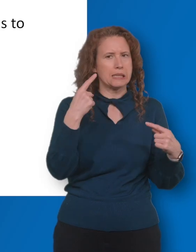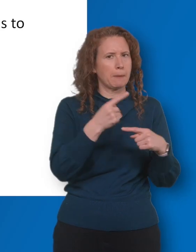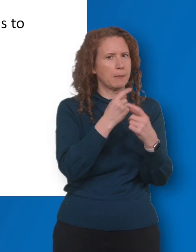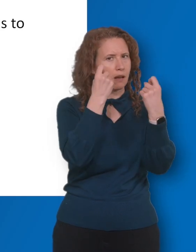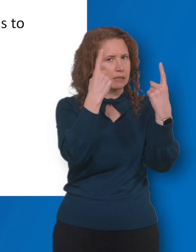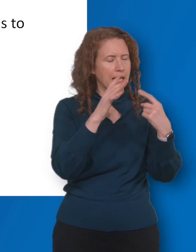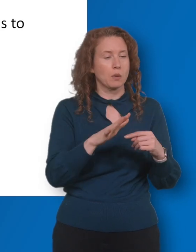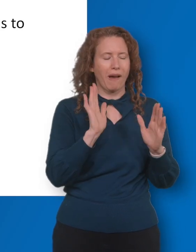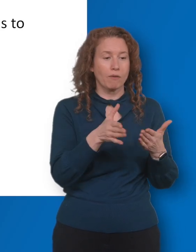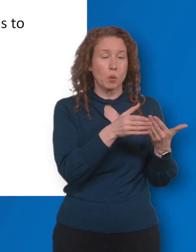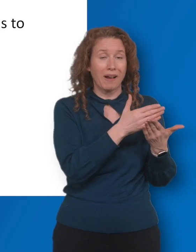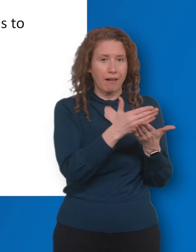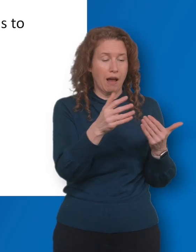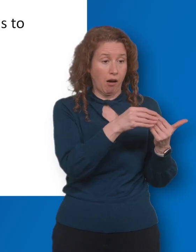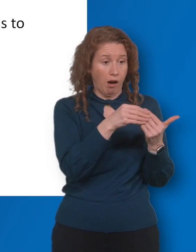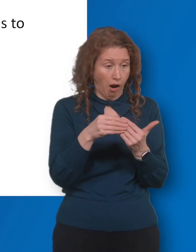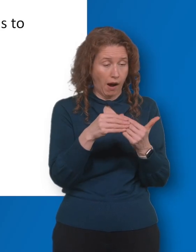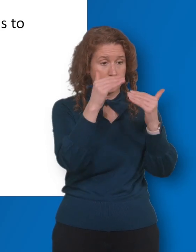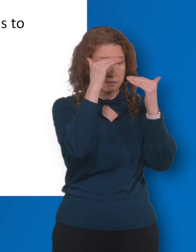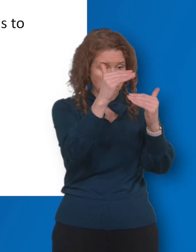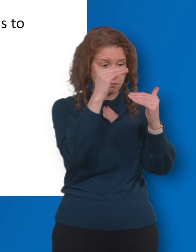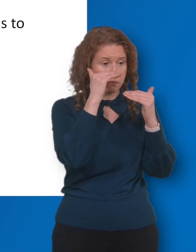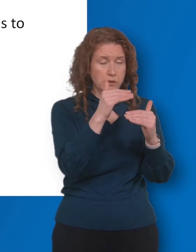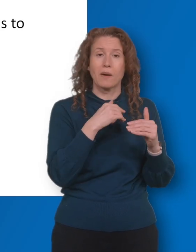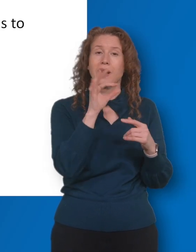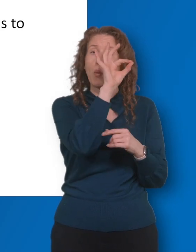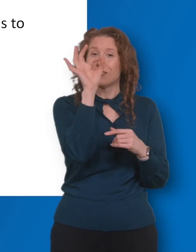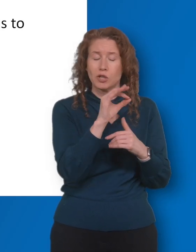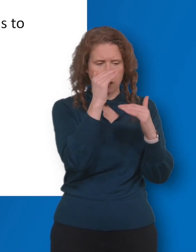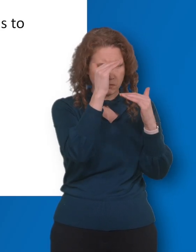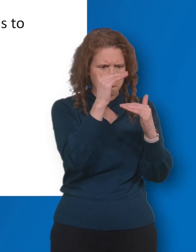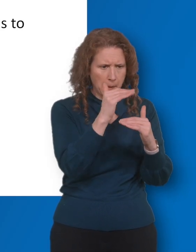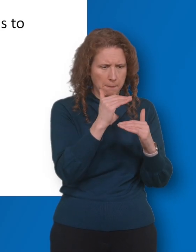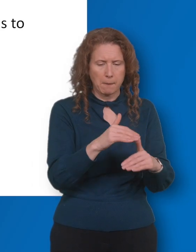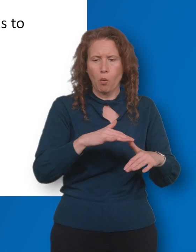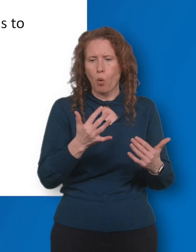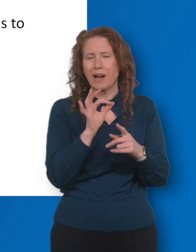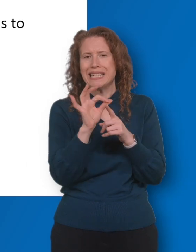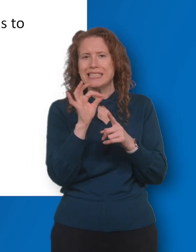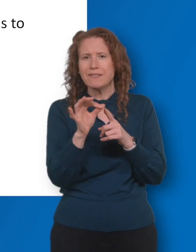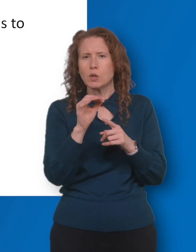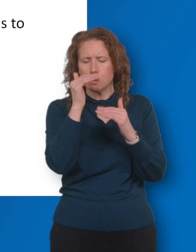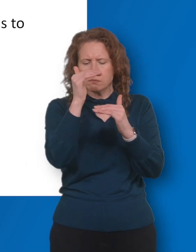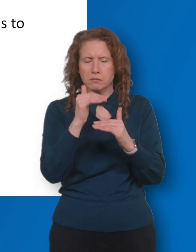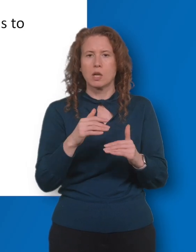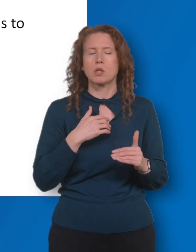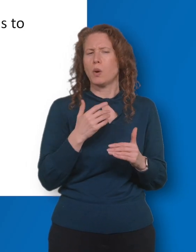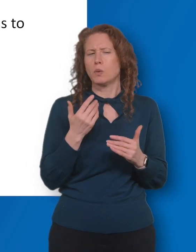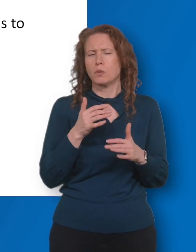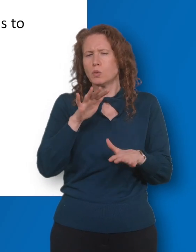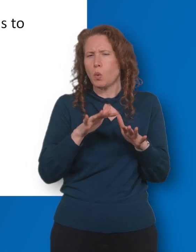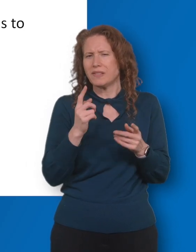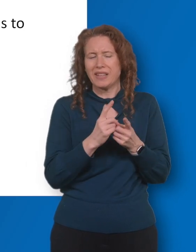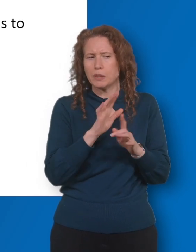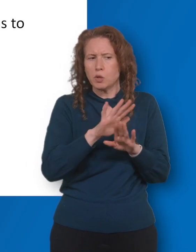guide people through any questionnaire, through any interview protocol. So the kind of prompts that we wouldn't usually spell